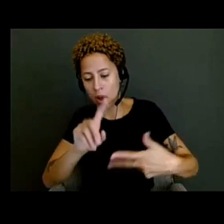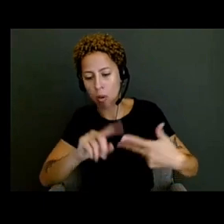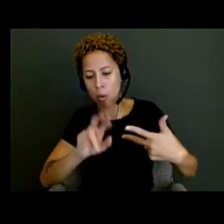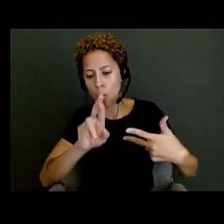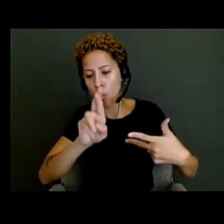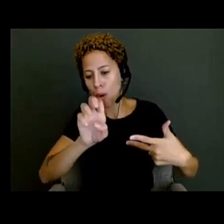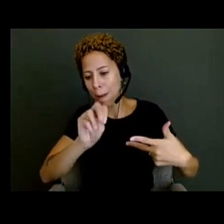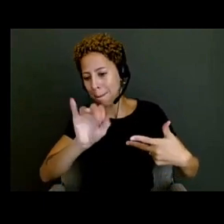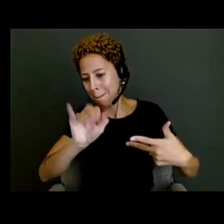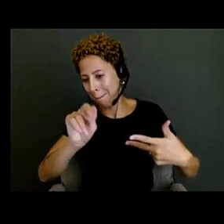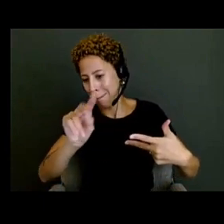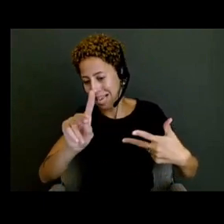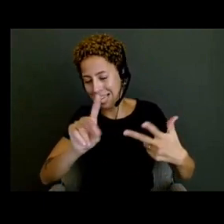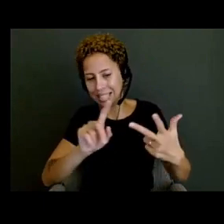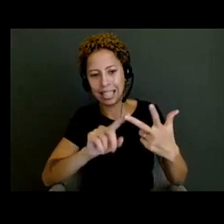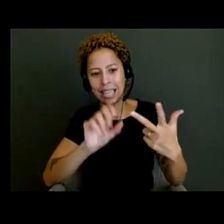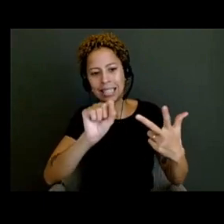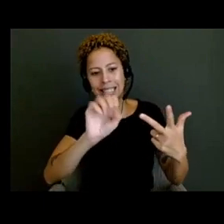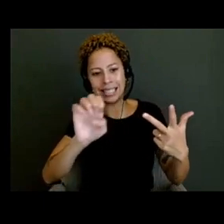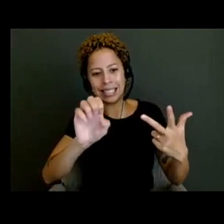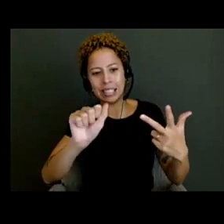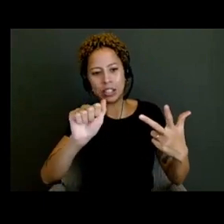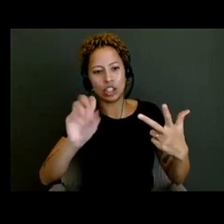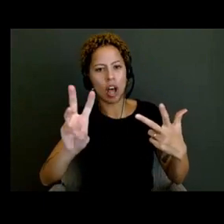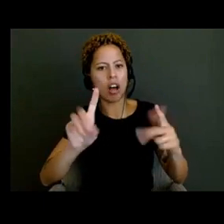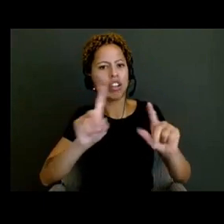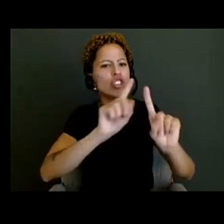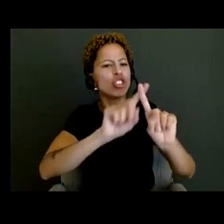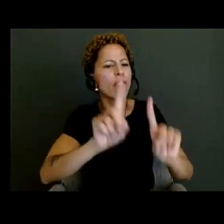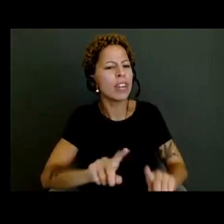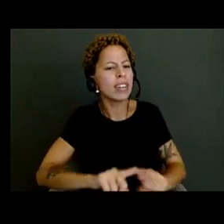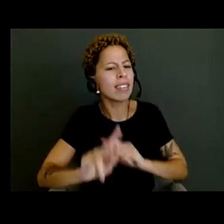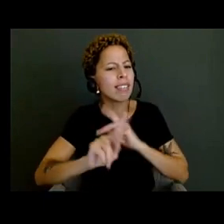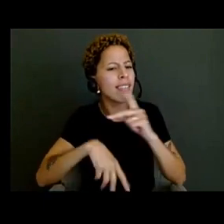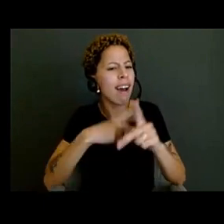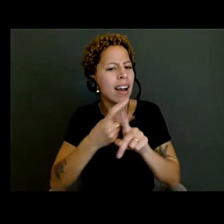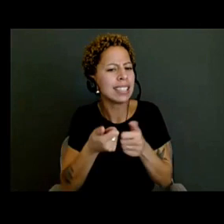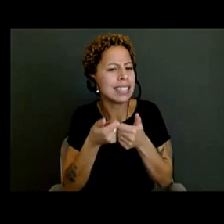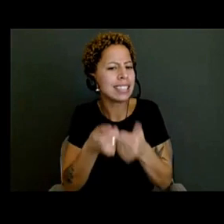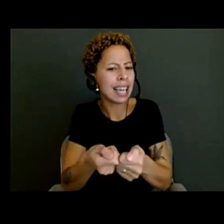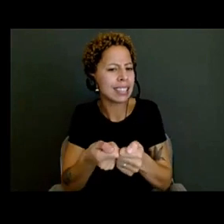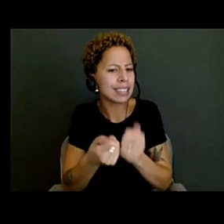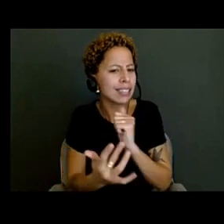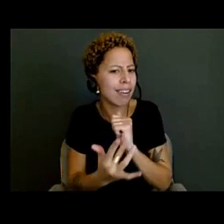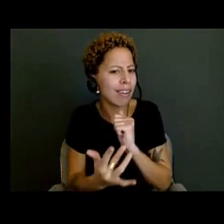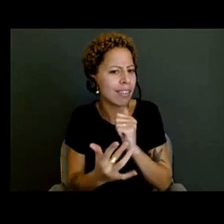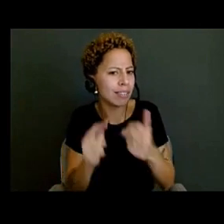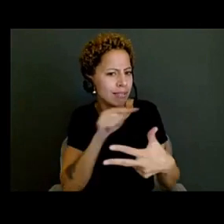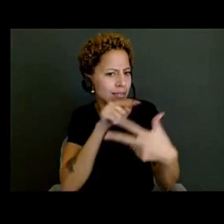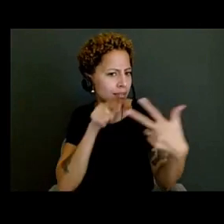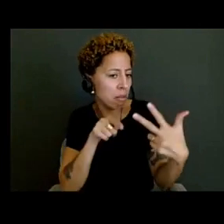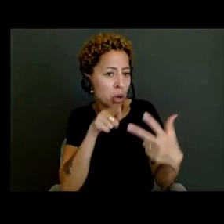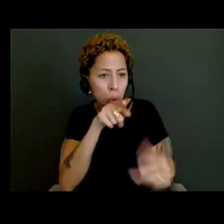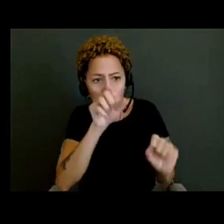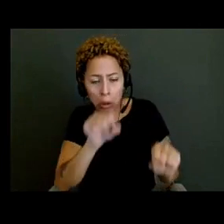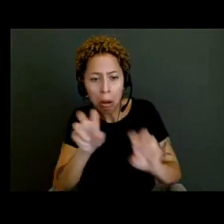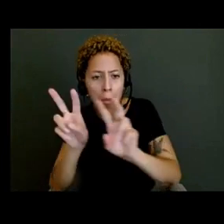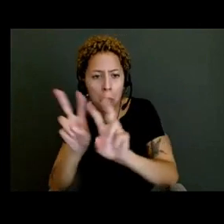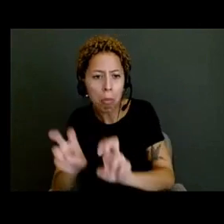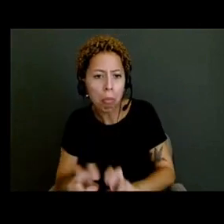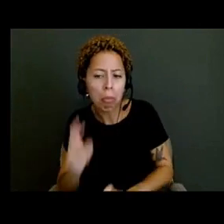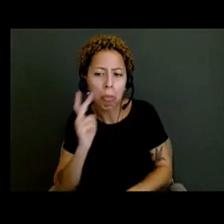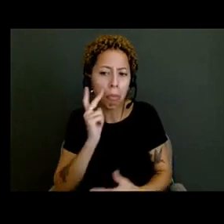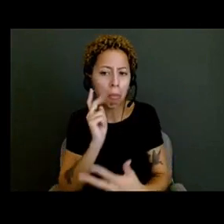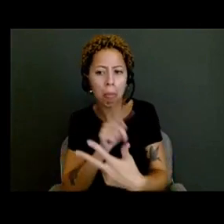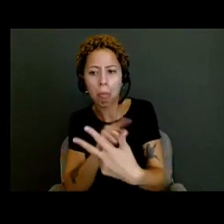if you're trying exploring different tools, it's Paul's tool you may want to try, or take a look at the other ones just to see what may work for you.